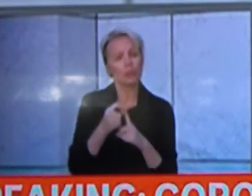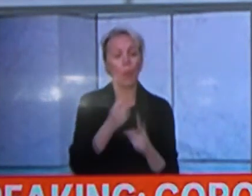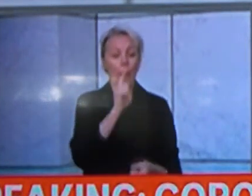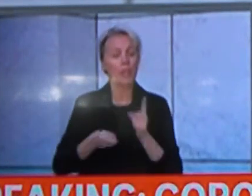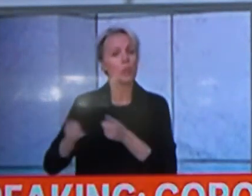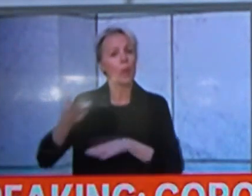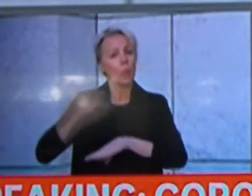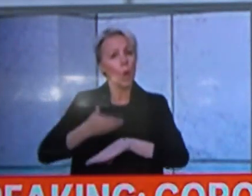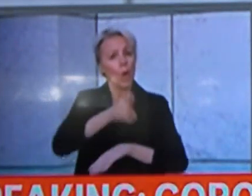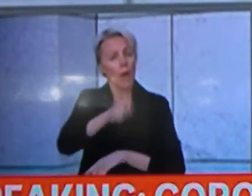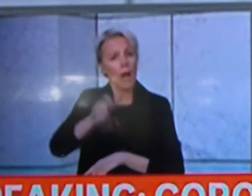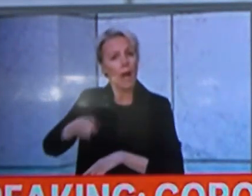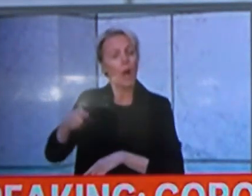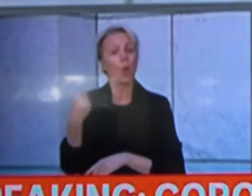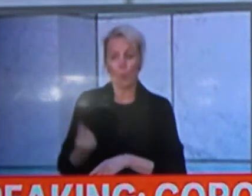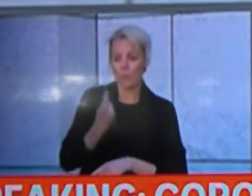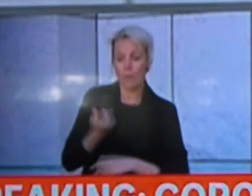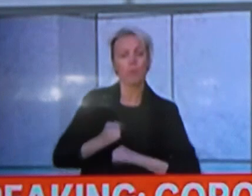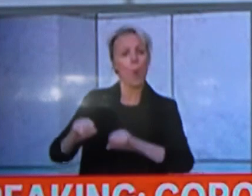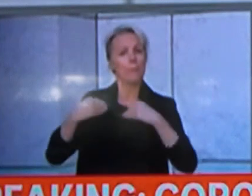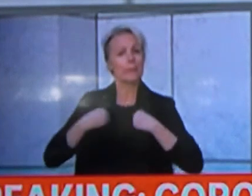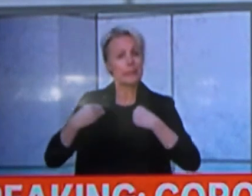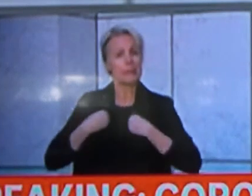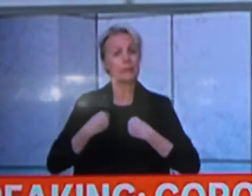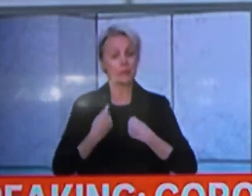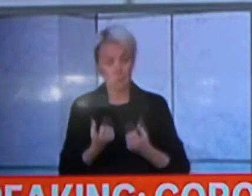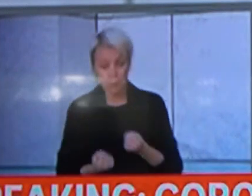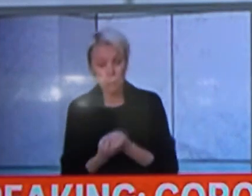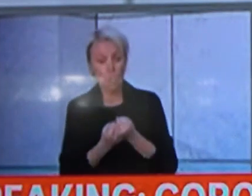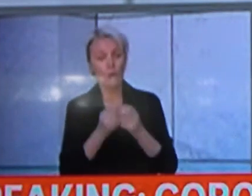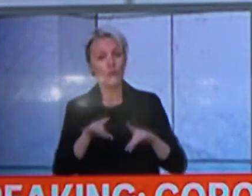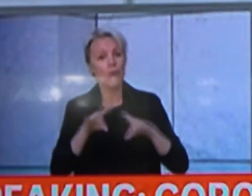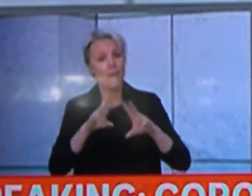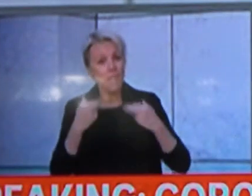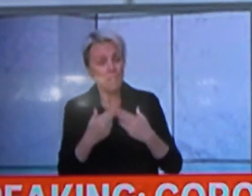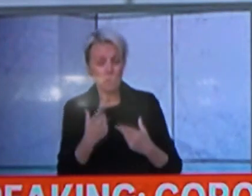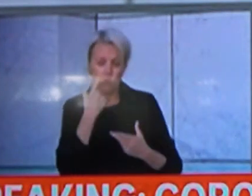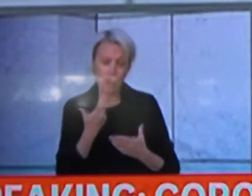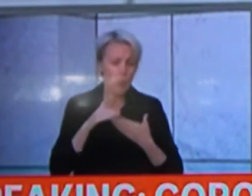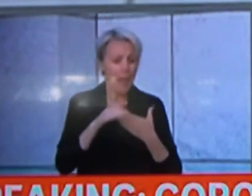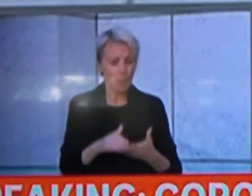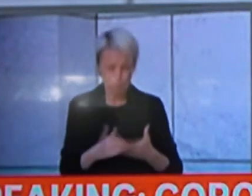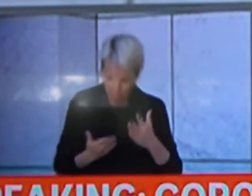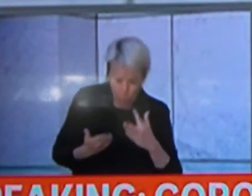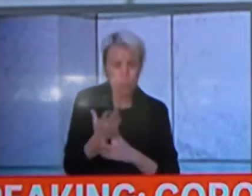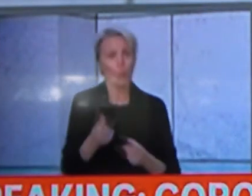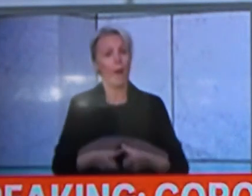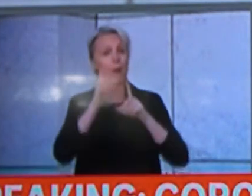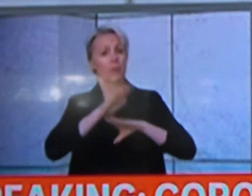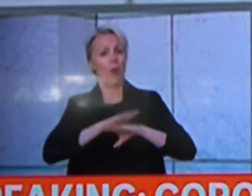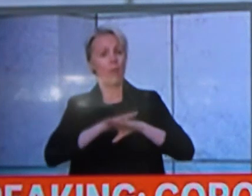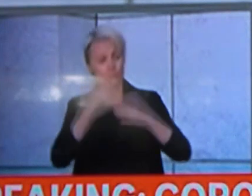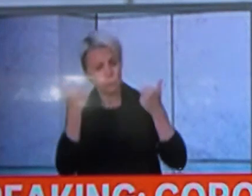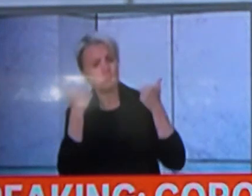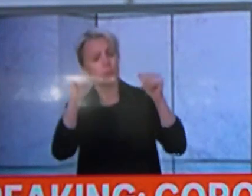casuals, to support Australian sole traders, to support Australian families, get to the other side. And we know that small